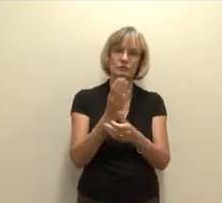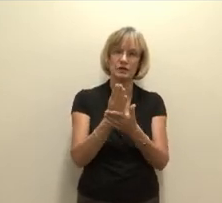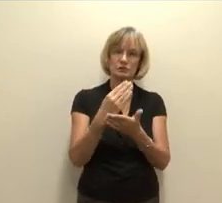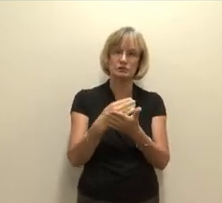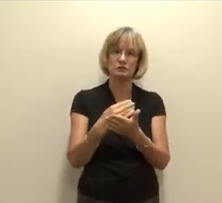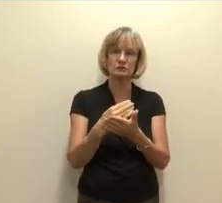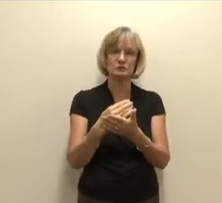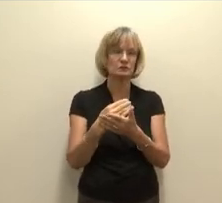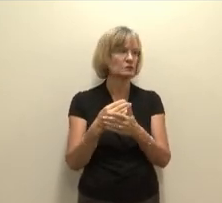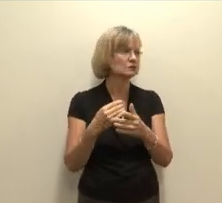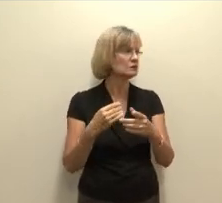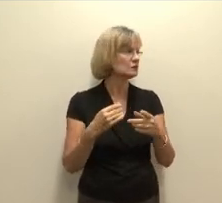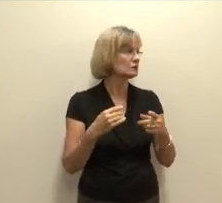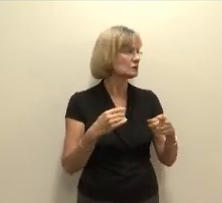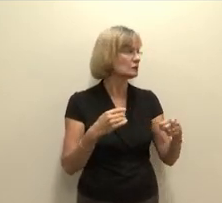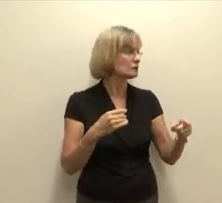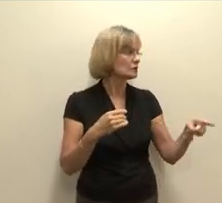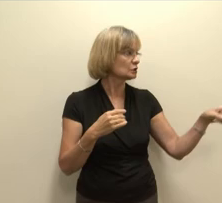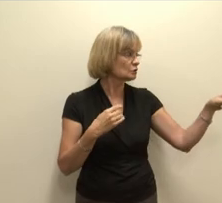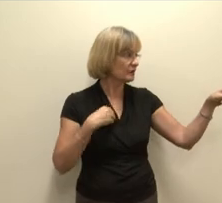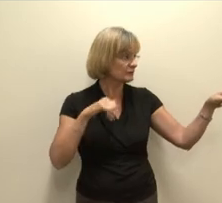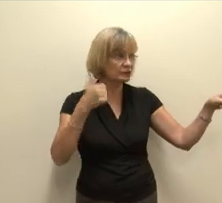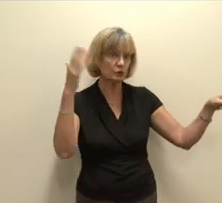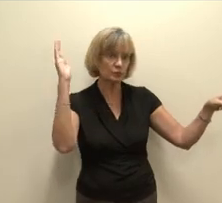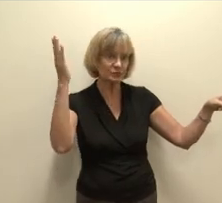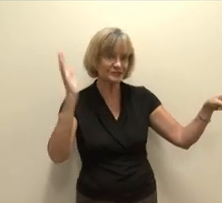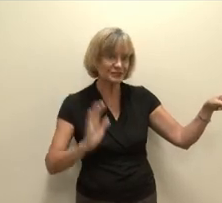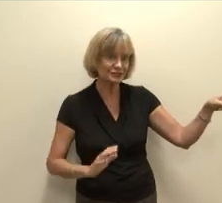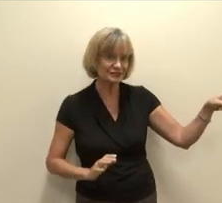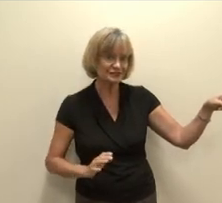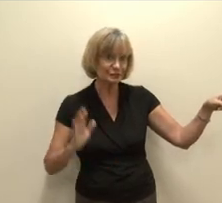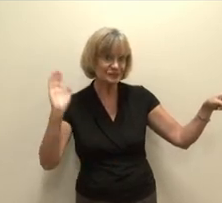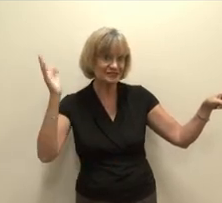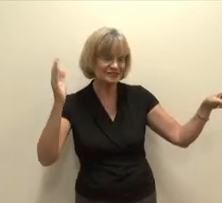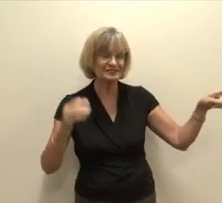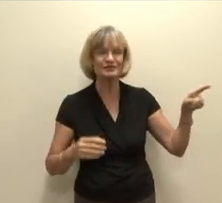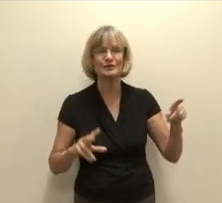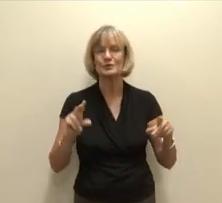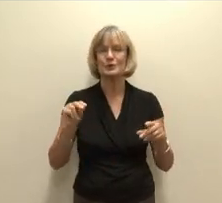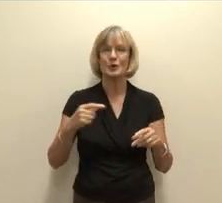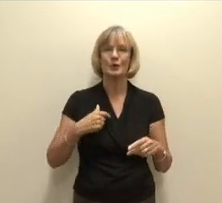You don't have another presentation for that, do you?